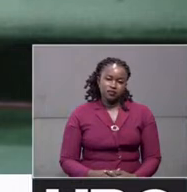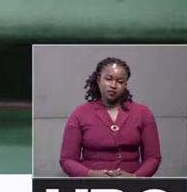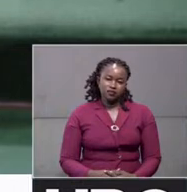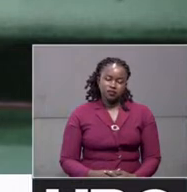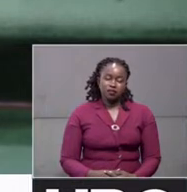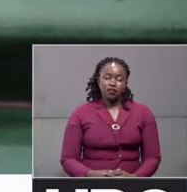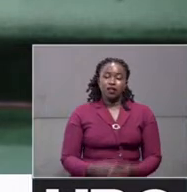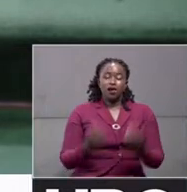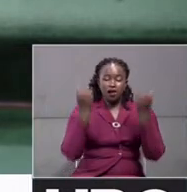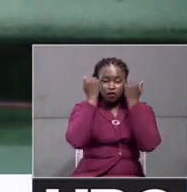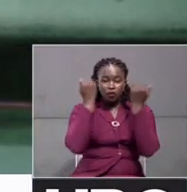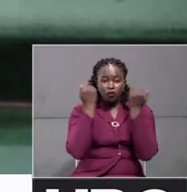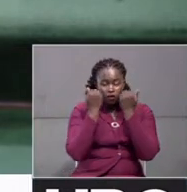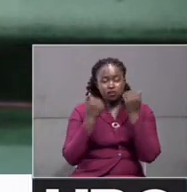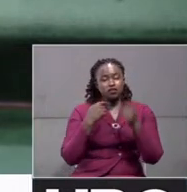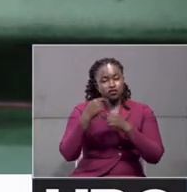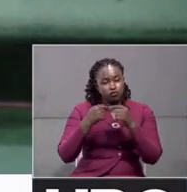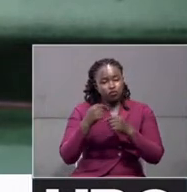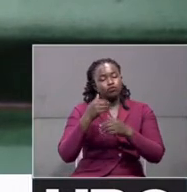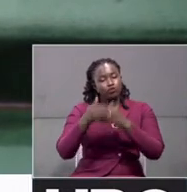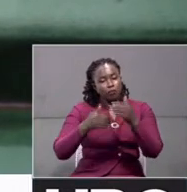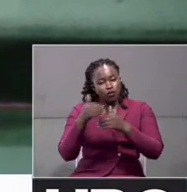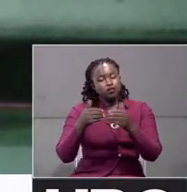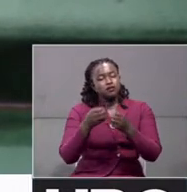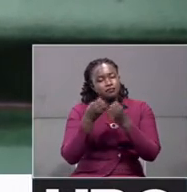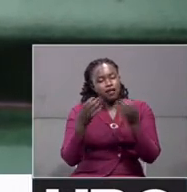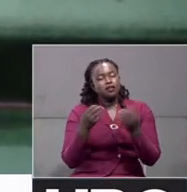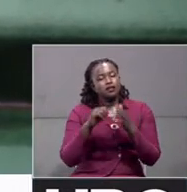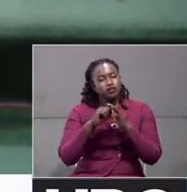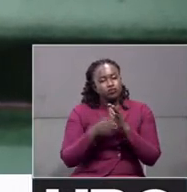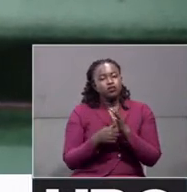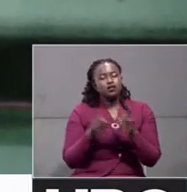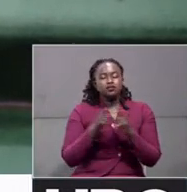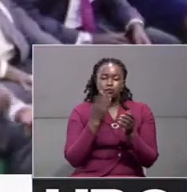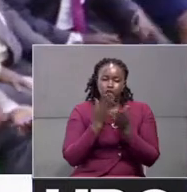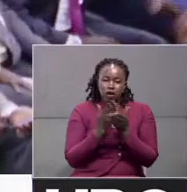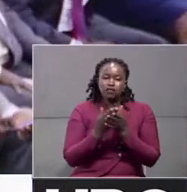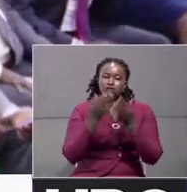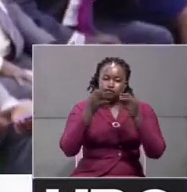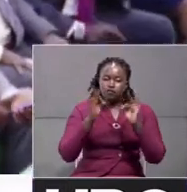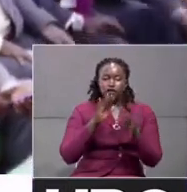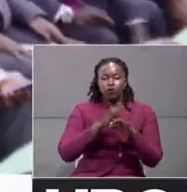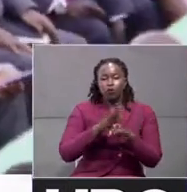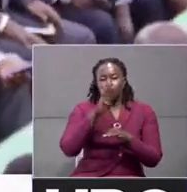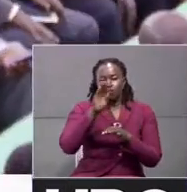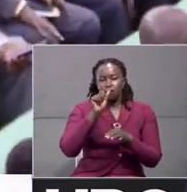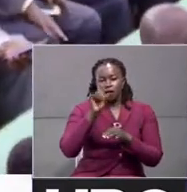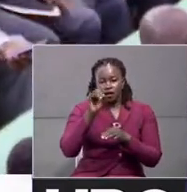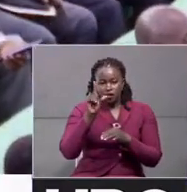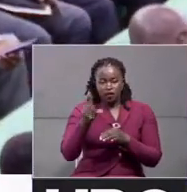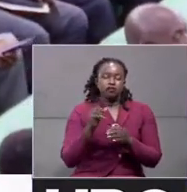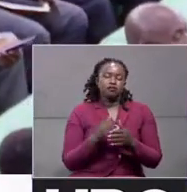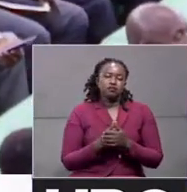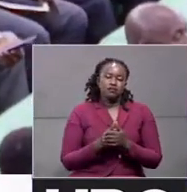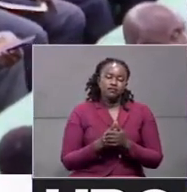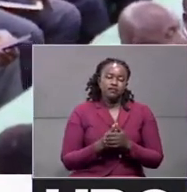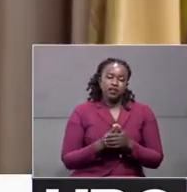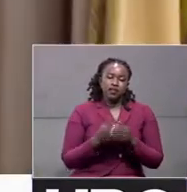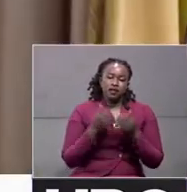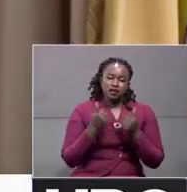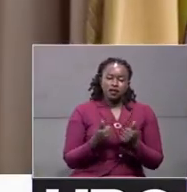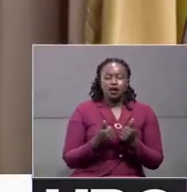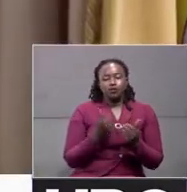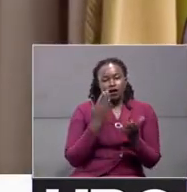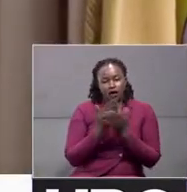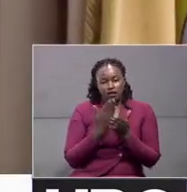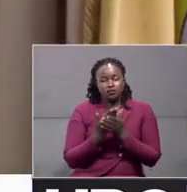Court is processing many of these matters, and we have asked that they be released on bail. This caused drama in the House, calling